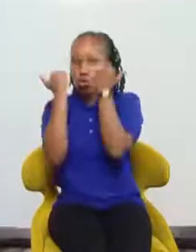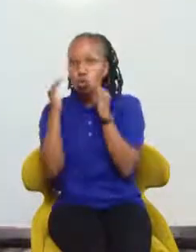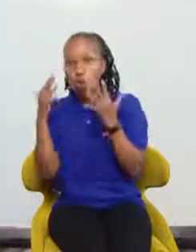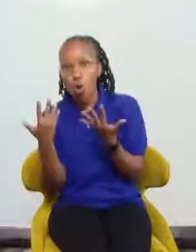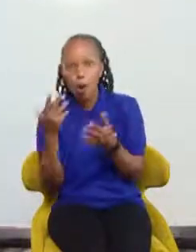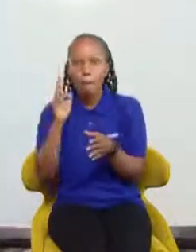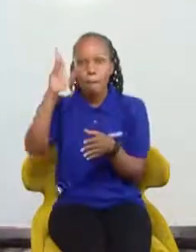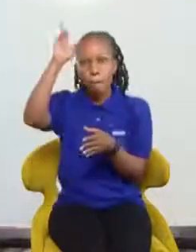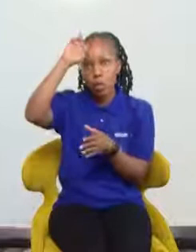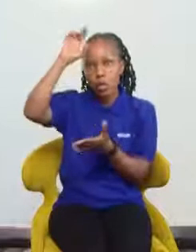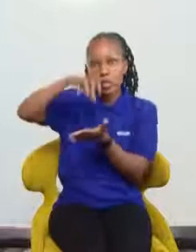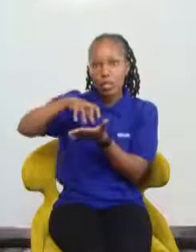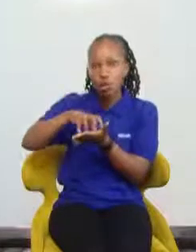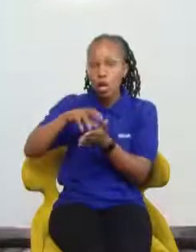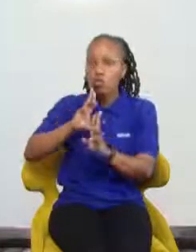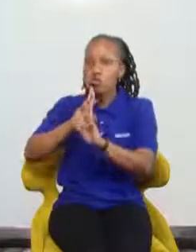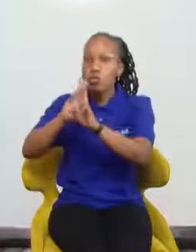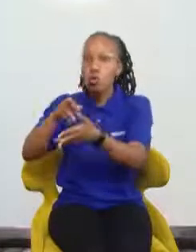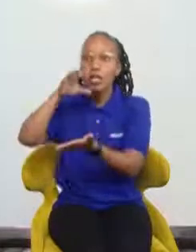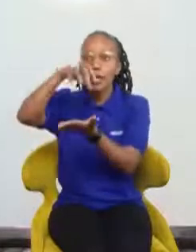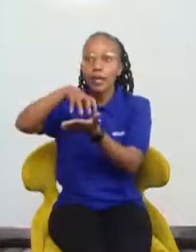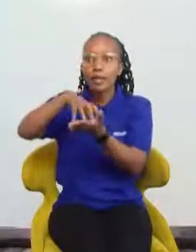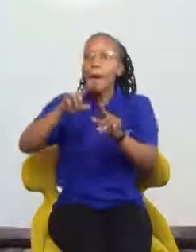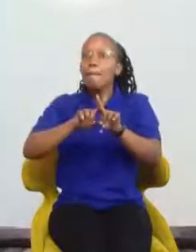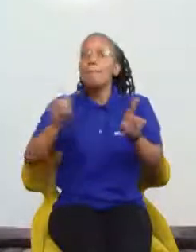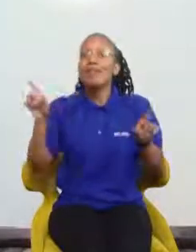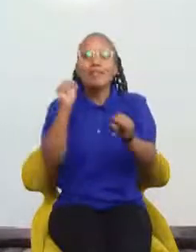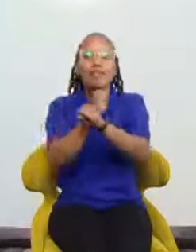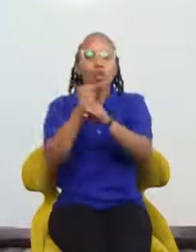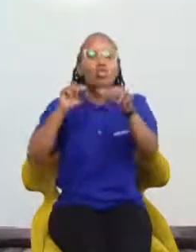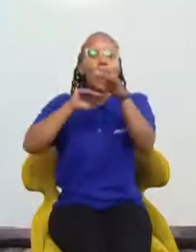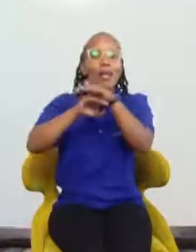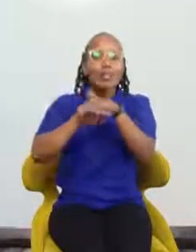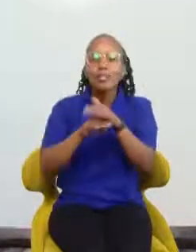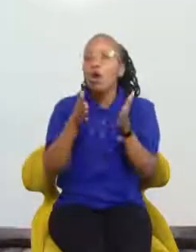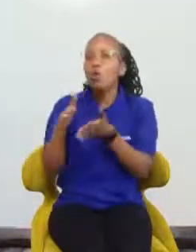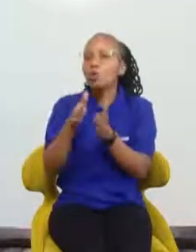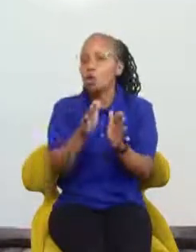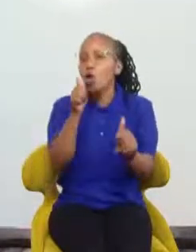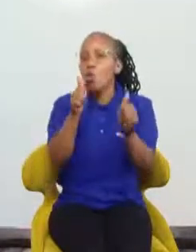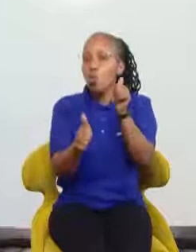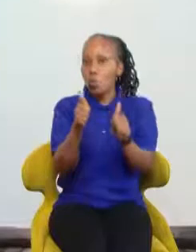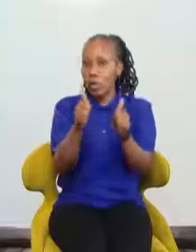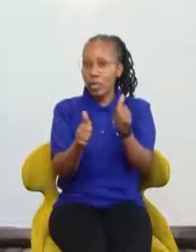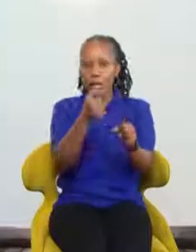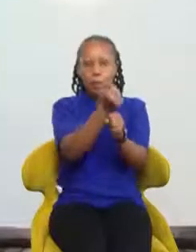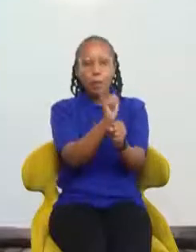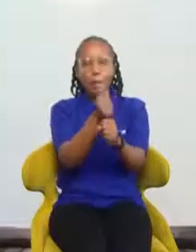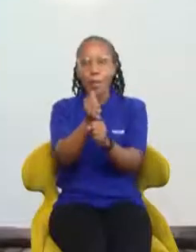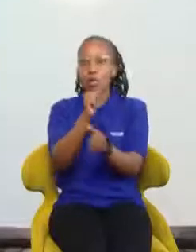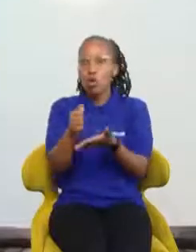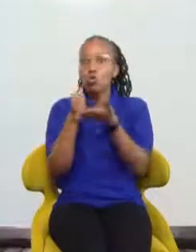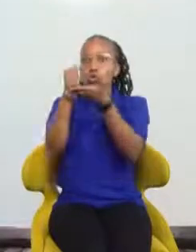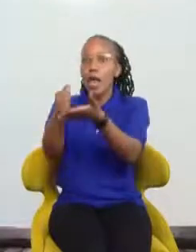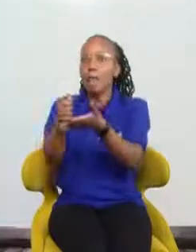to report these cases, but still they cannot access the platforms which have been designed to aid in this